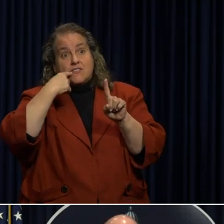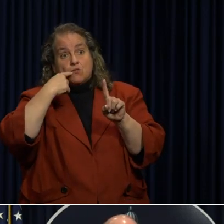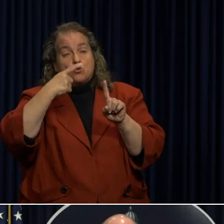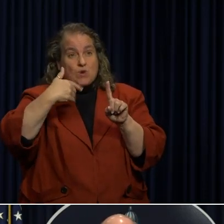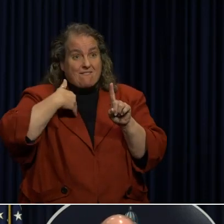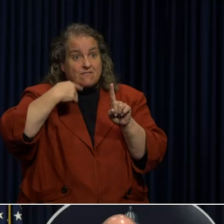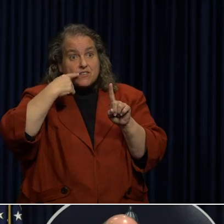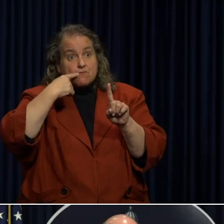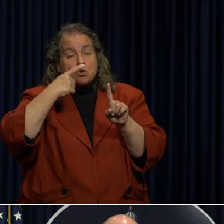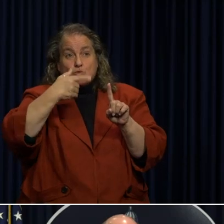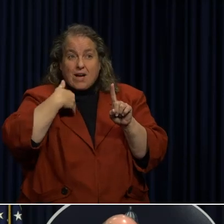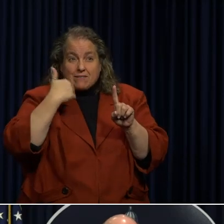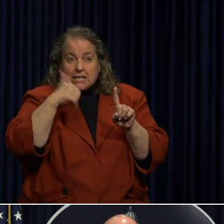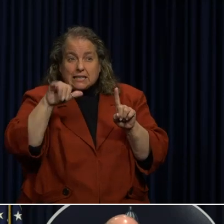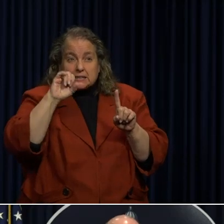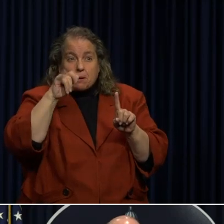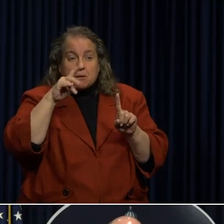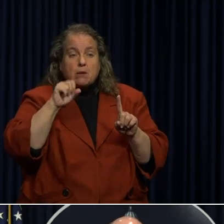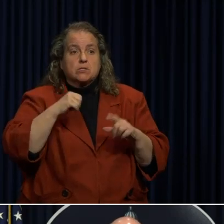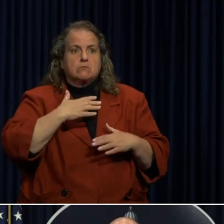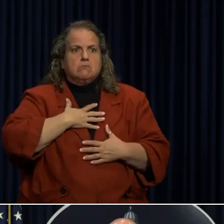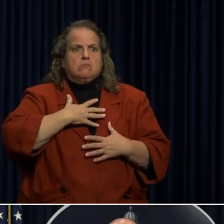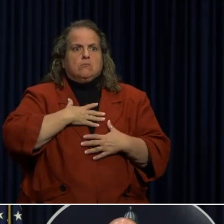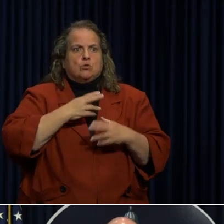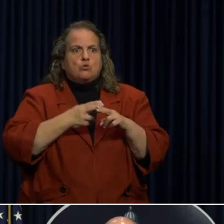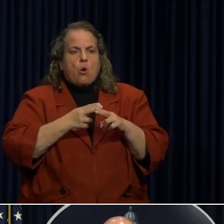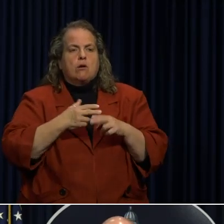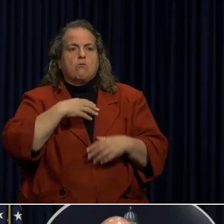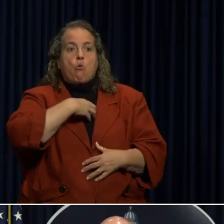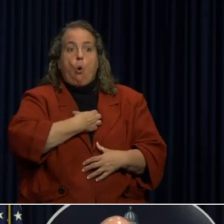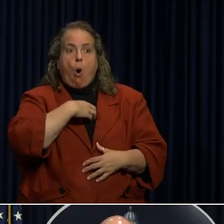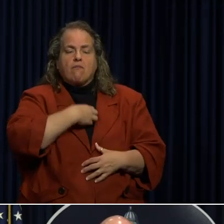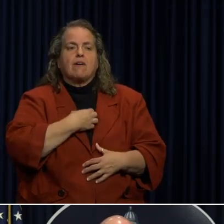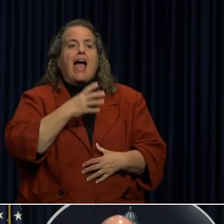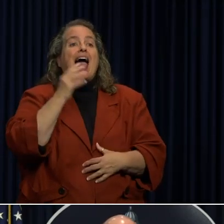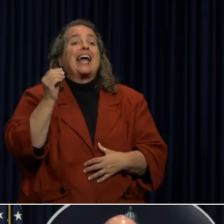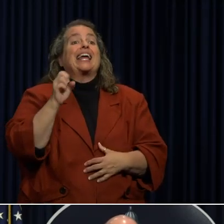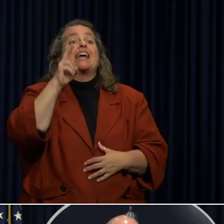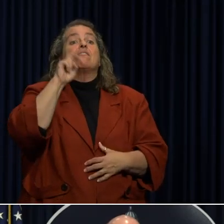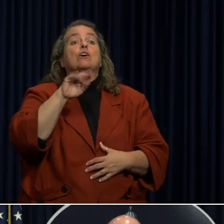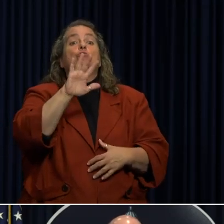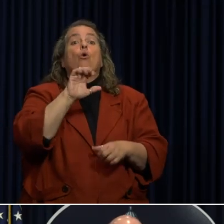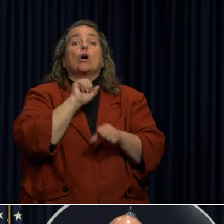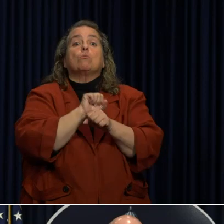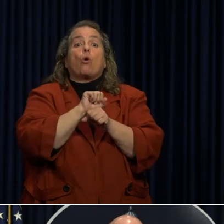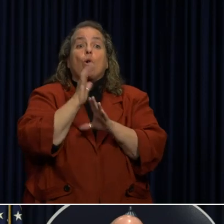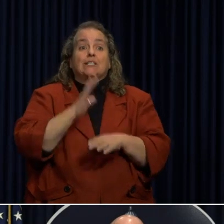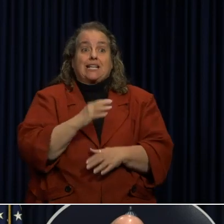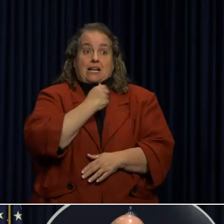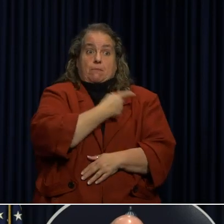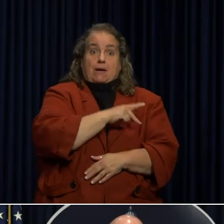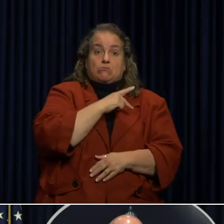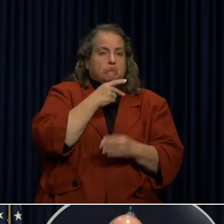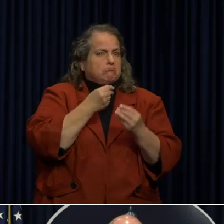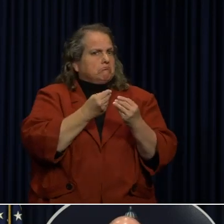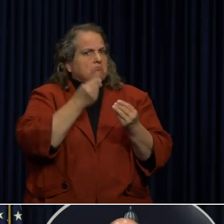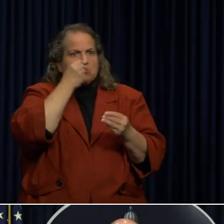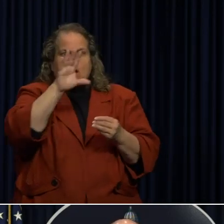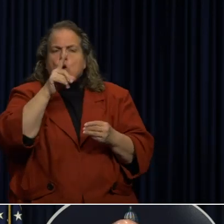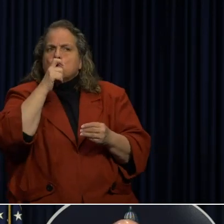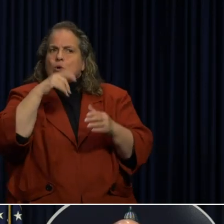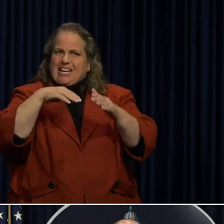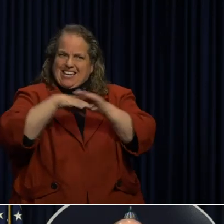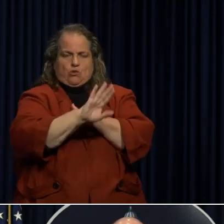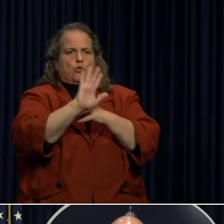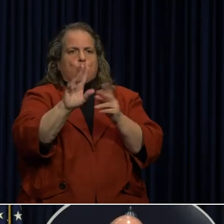fever, cough, shortness of air? You should do some screening for your employees and screening for the patients who come and anyone who enters your